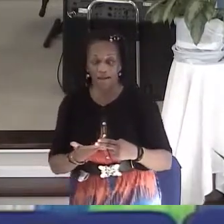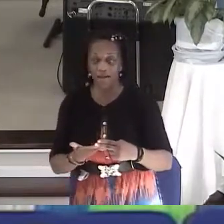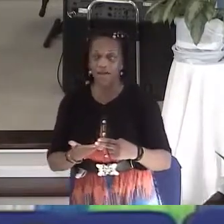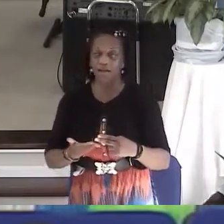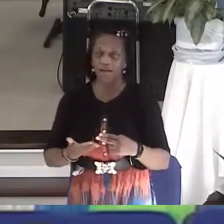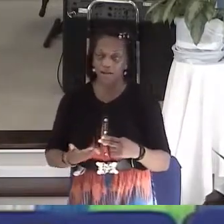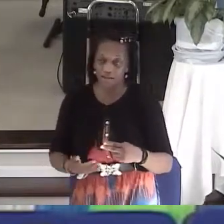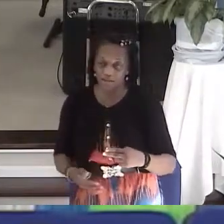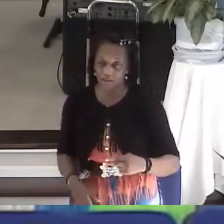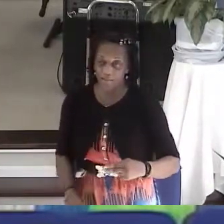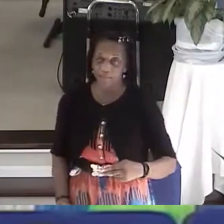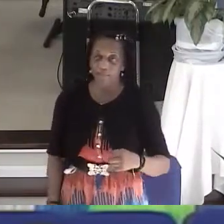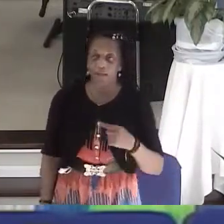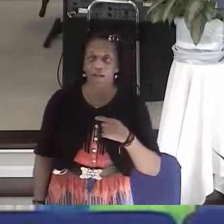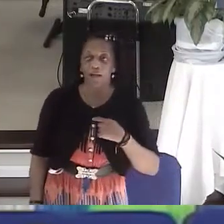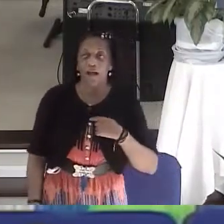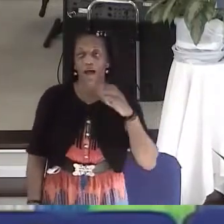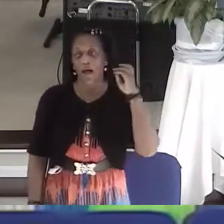holiness.